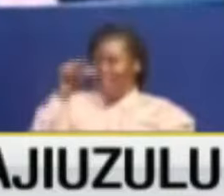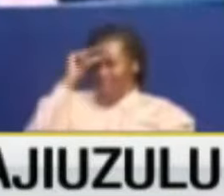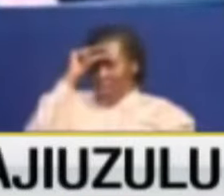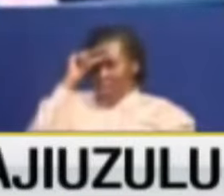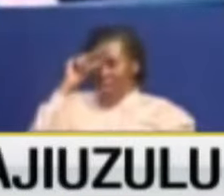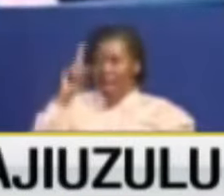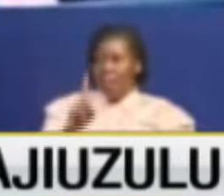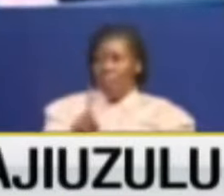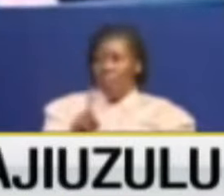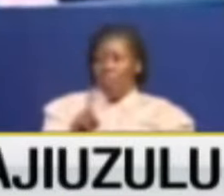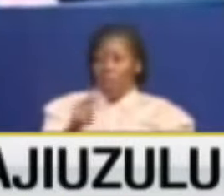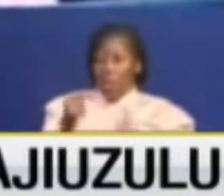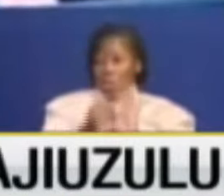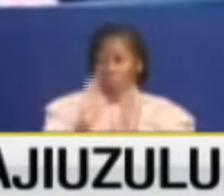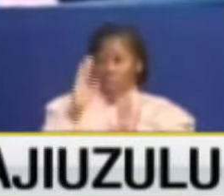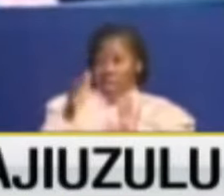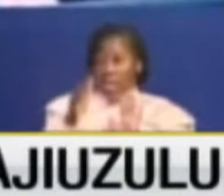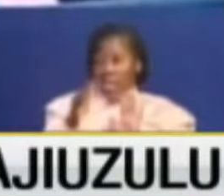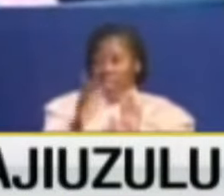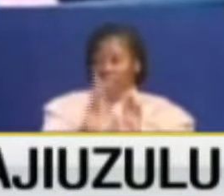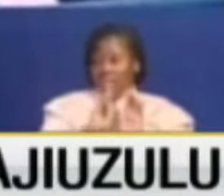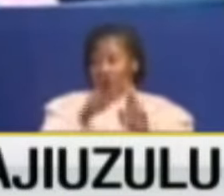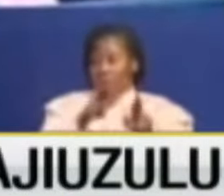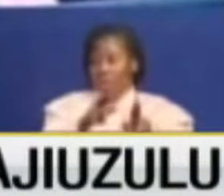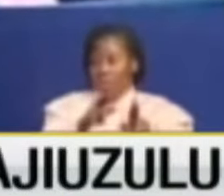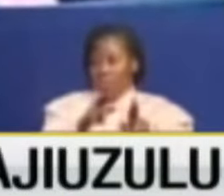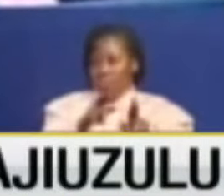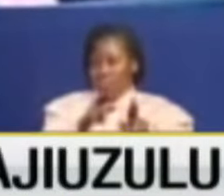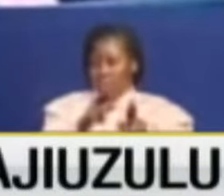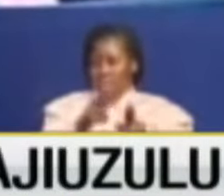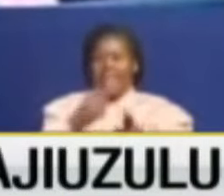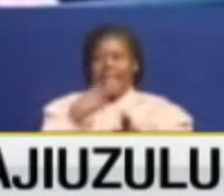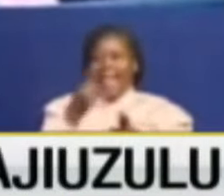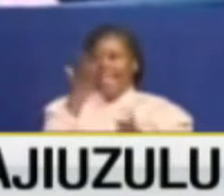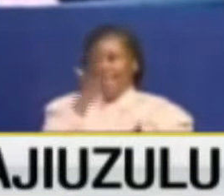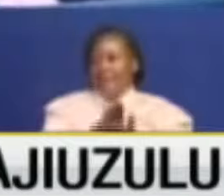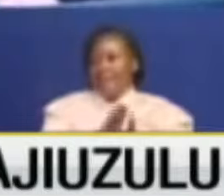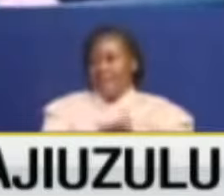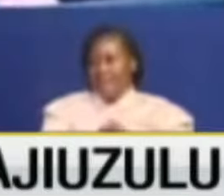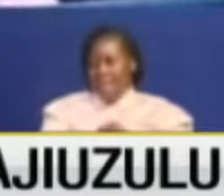will show you correspondence from Nairobi County Government revealing this fact.